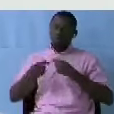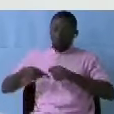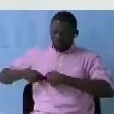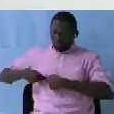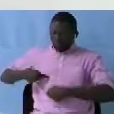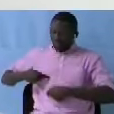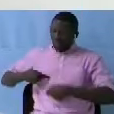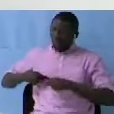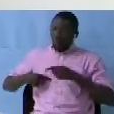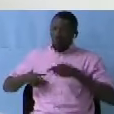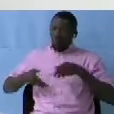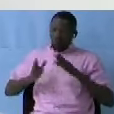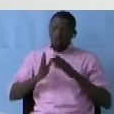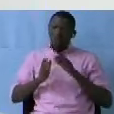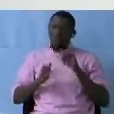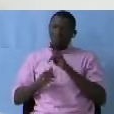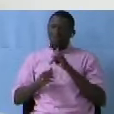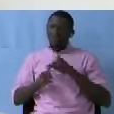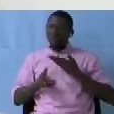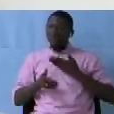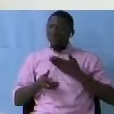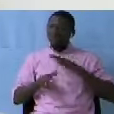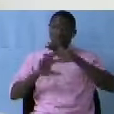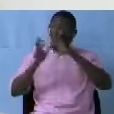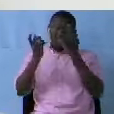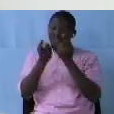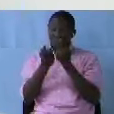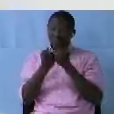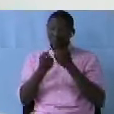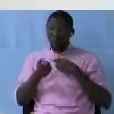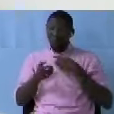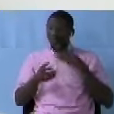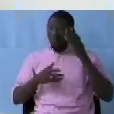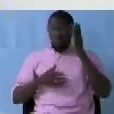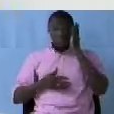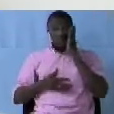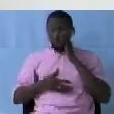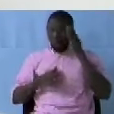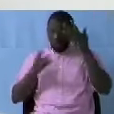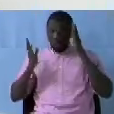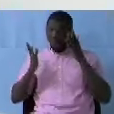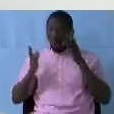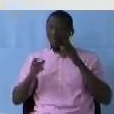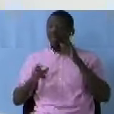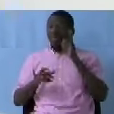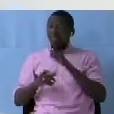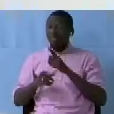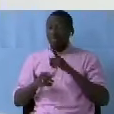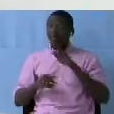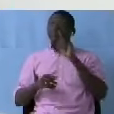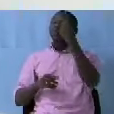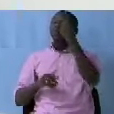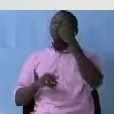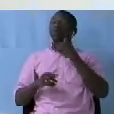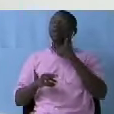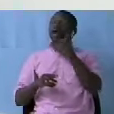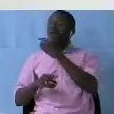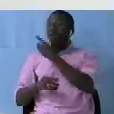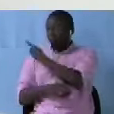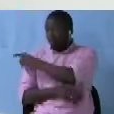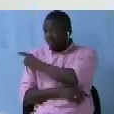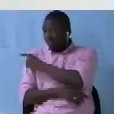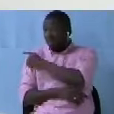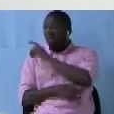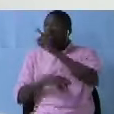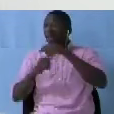of consequences, that too you need a written consent normally. That's why a consent form is signed by the patient before the operation is carried